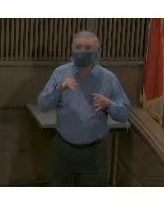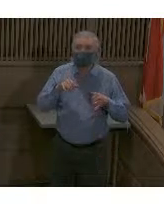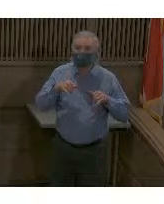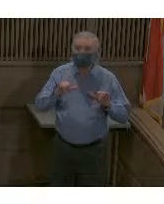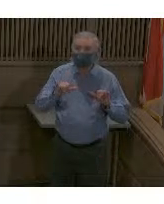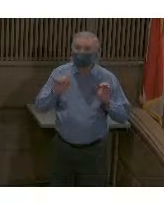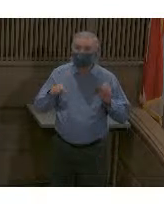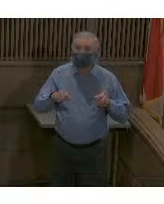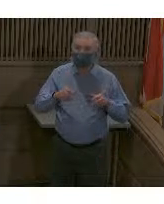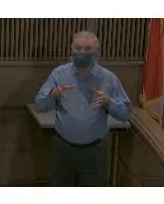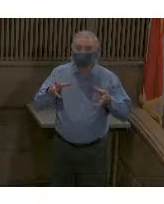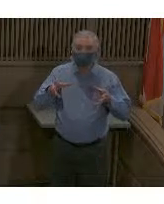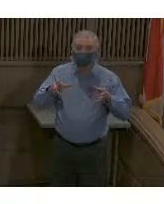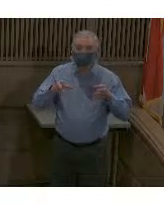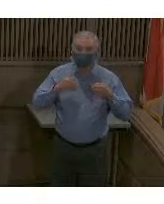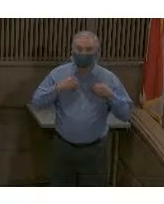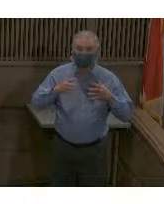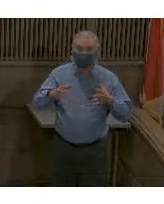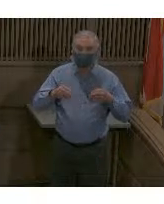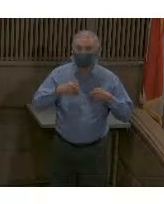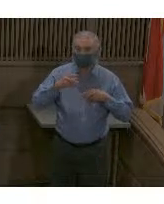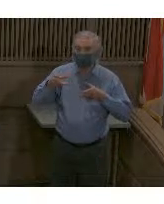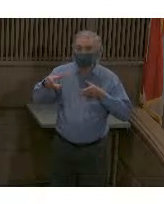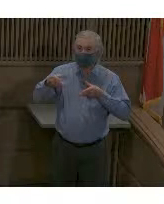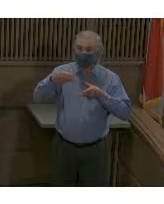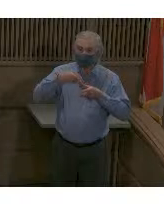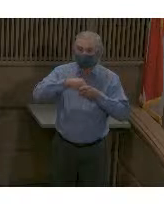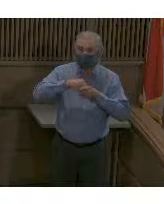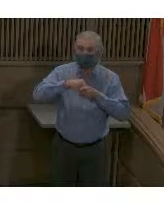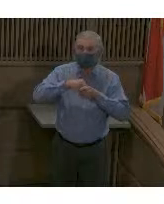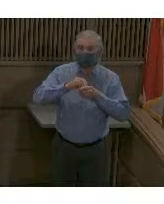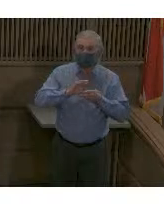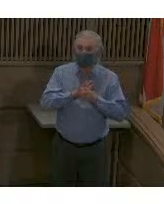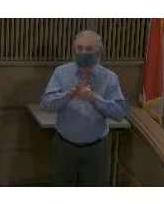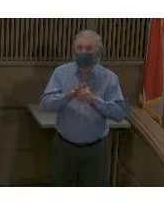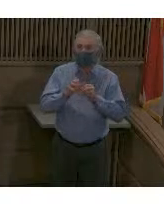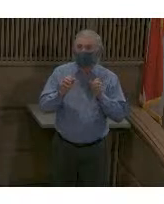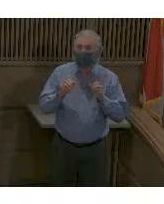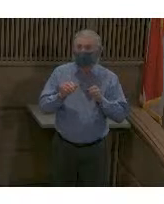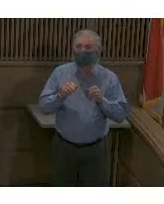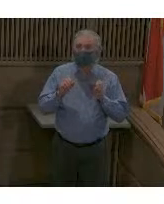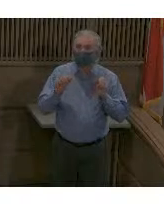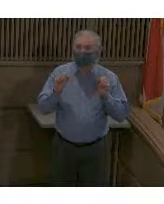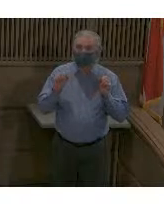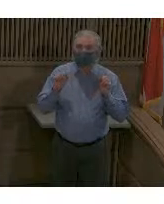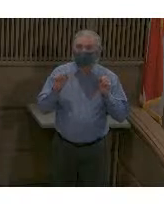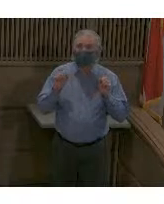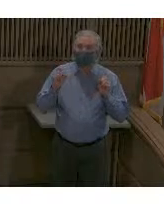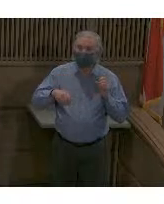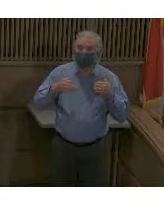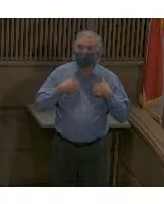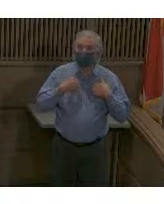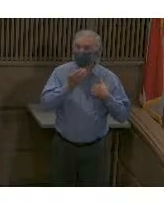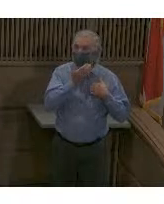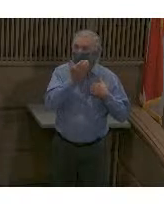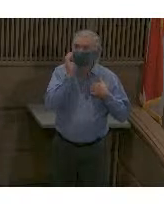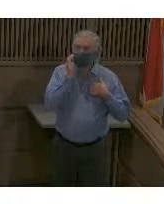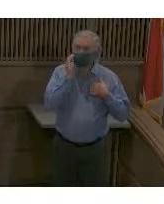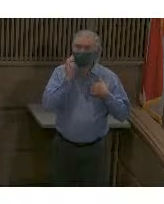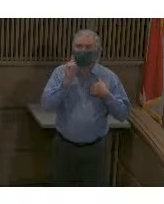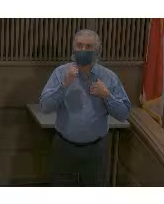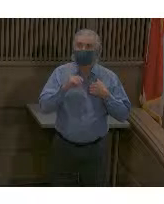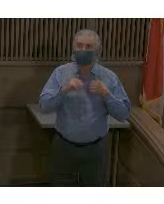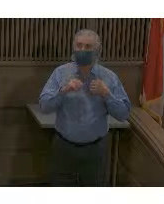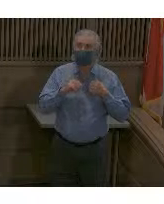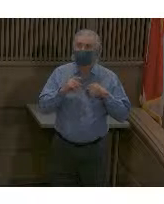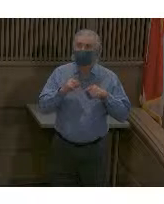The proper way of wearing the mask, you got to have it on your nose and you got to have it on your mouth together. You can't have the mask just hanging around your neck